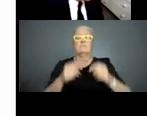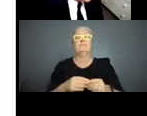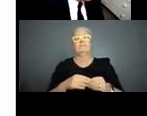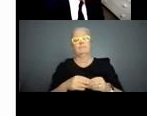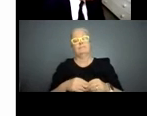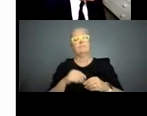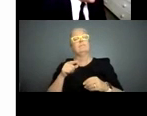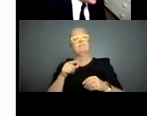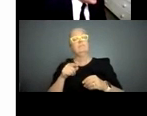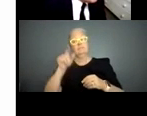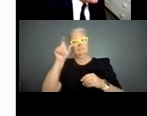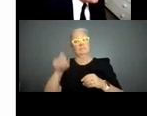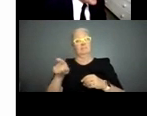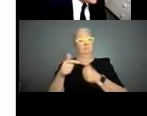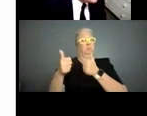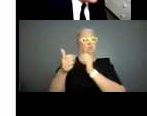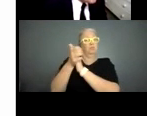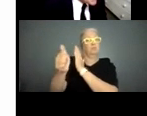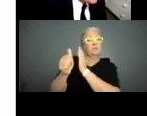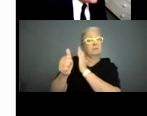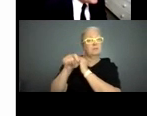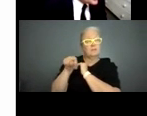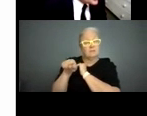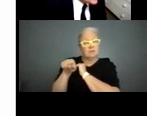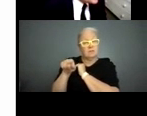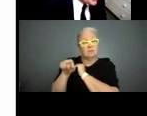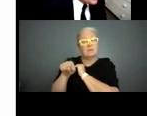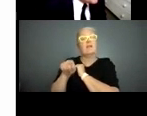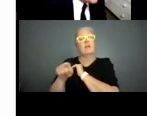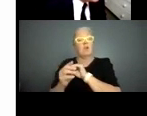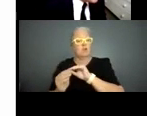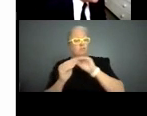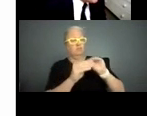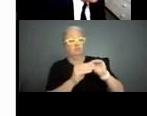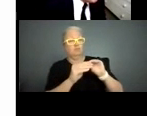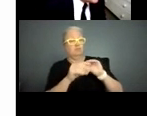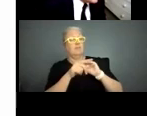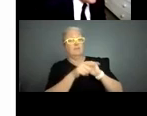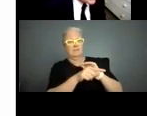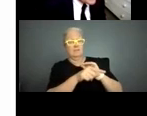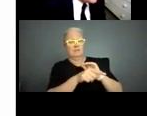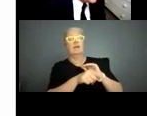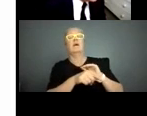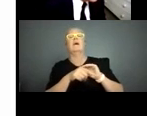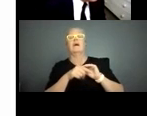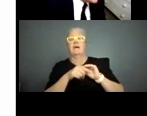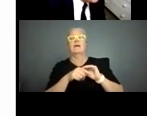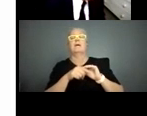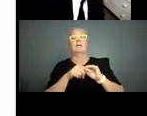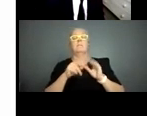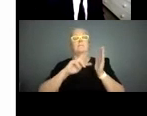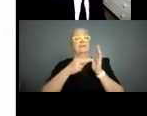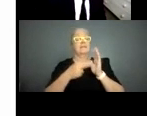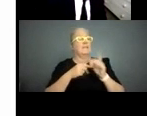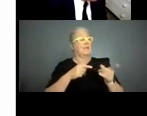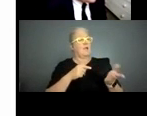able child in any respect, by having to teach another child, becomes much more proficient in the subject, and therefore they